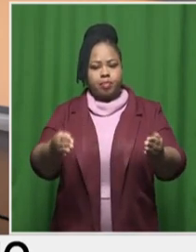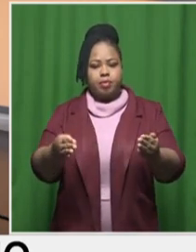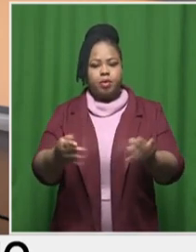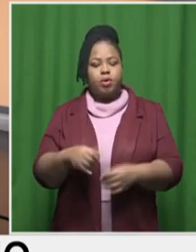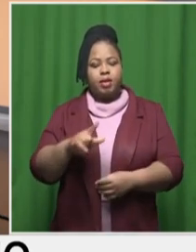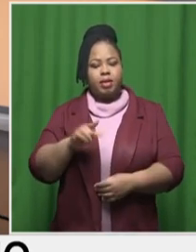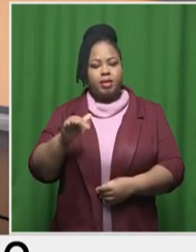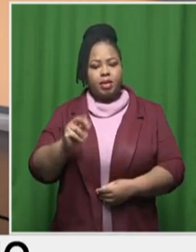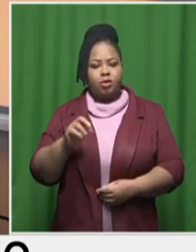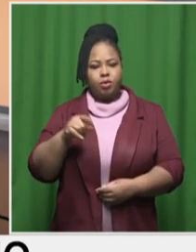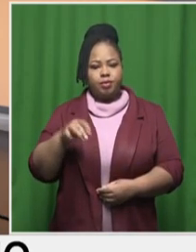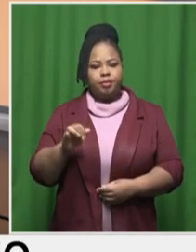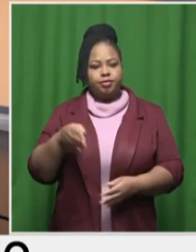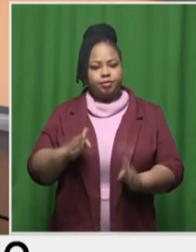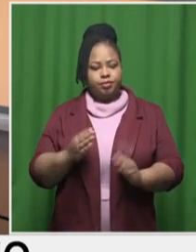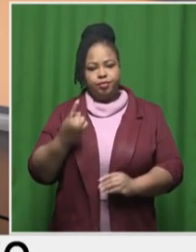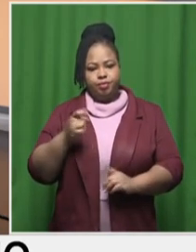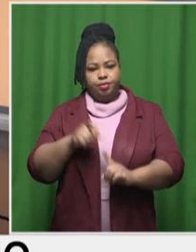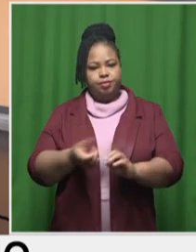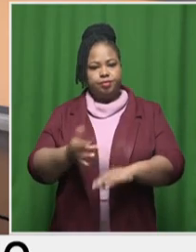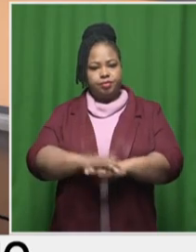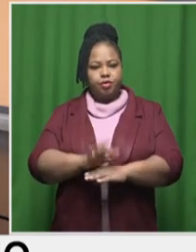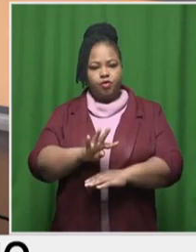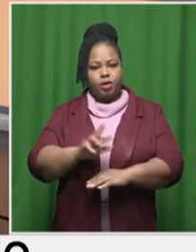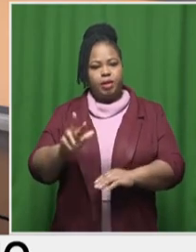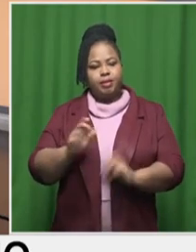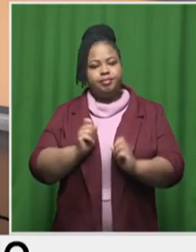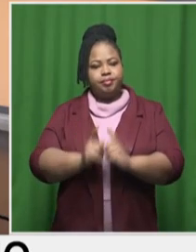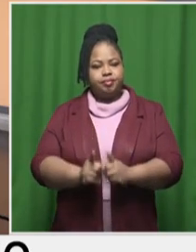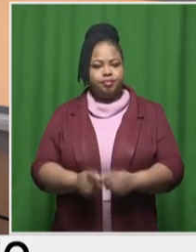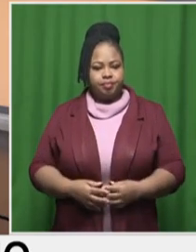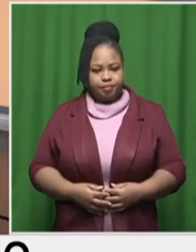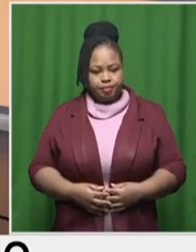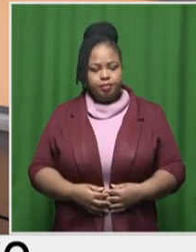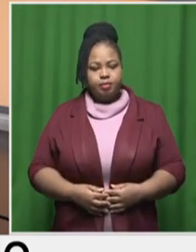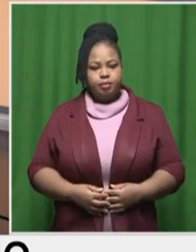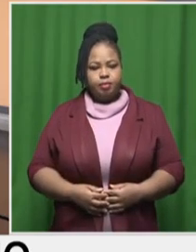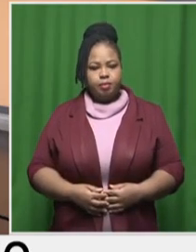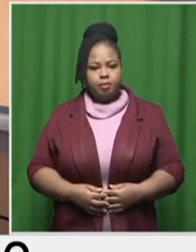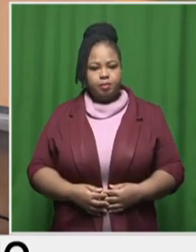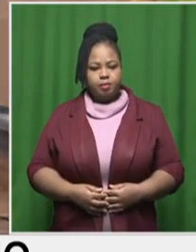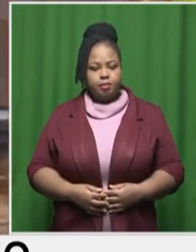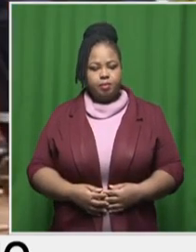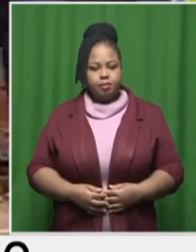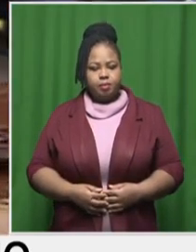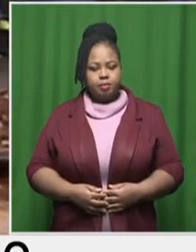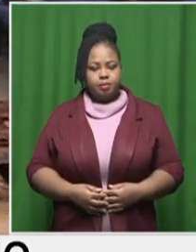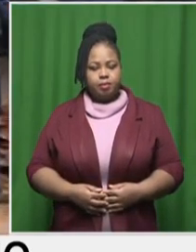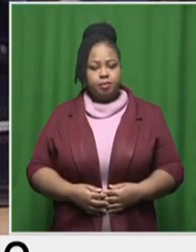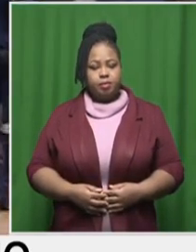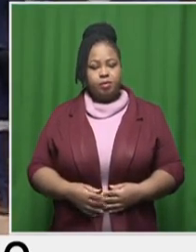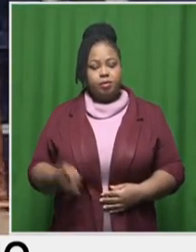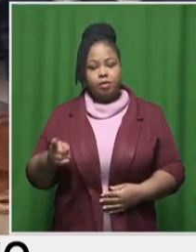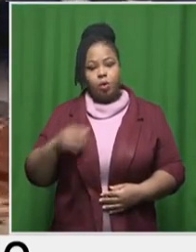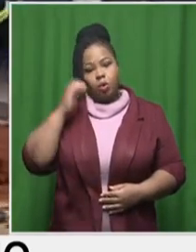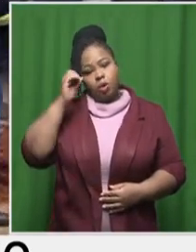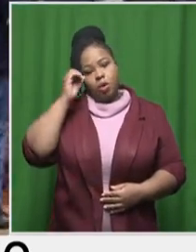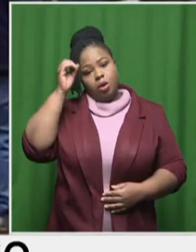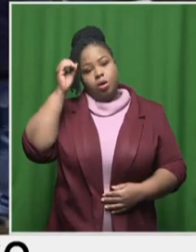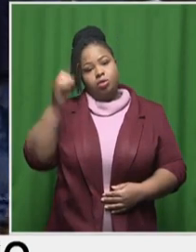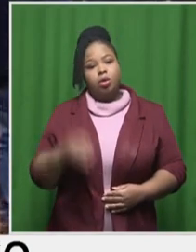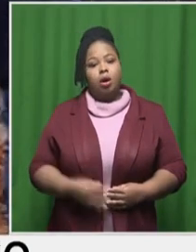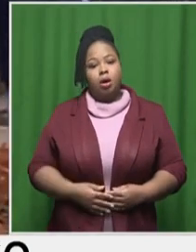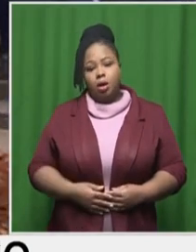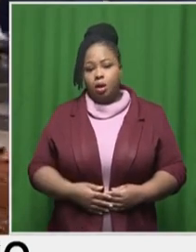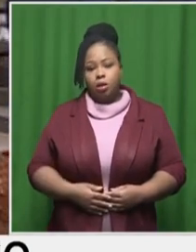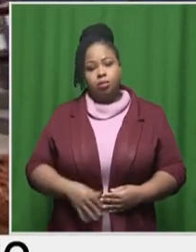Street. One person was killed and 48 others were injured in the blast. In terms of reopening the road, we are giving